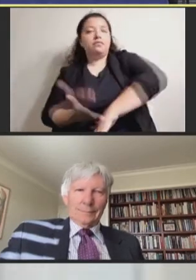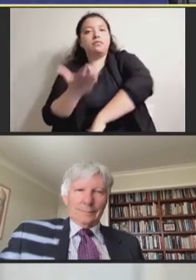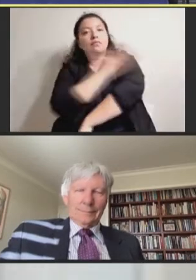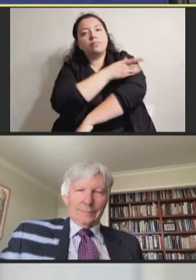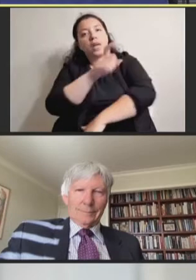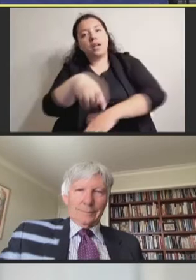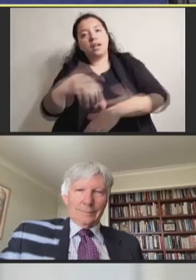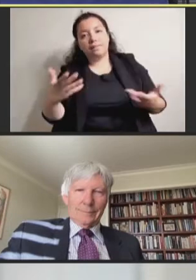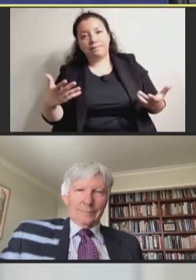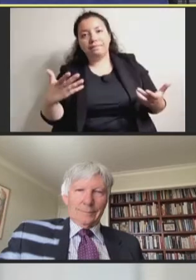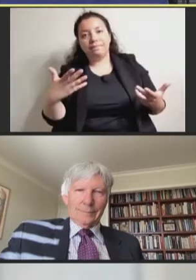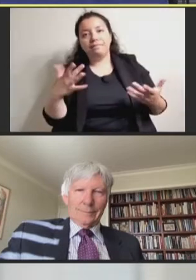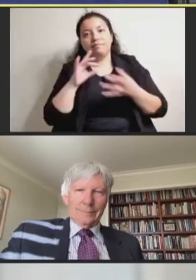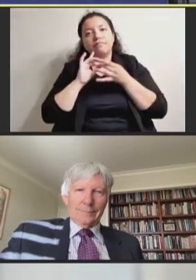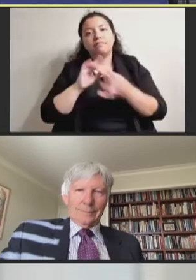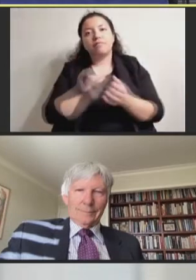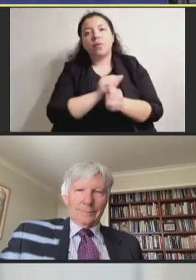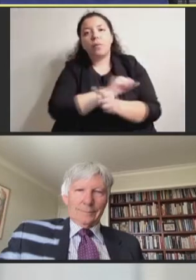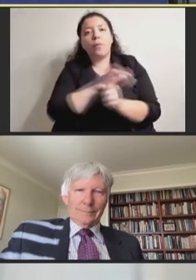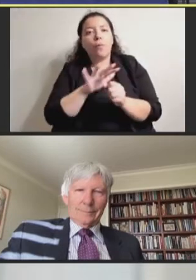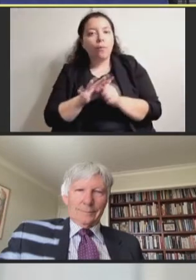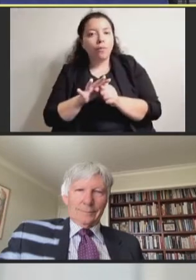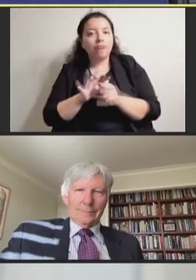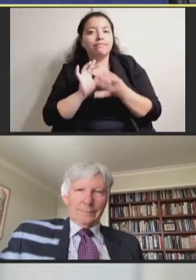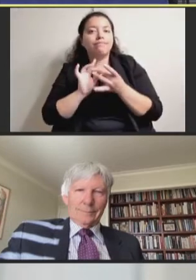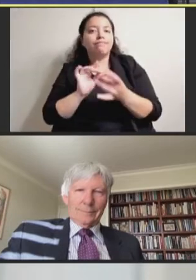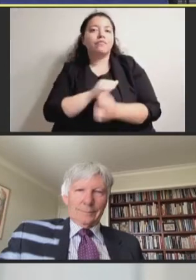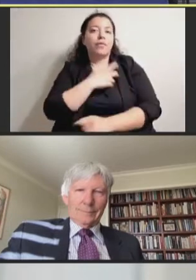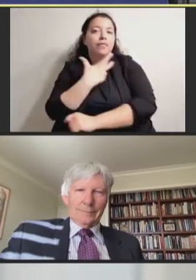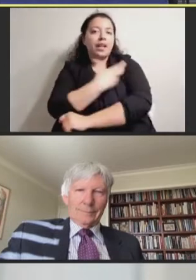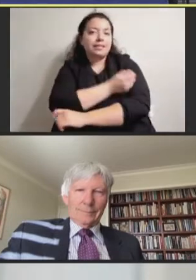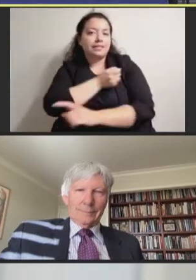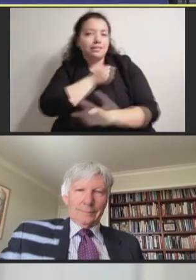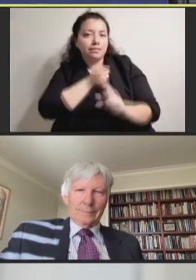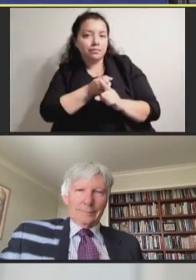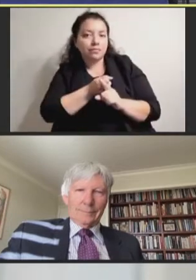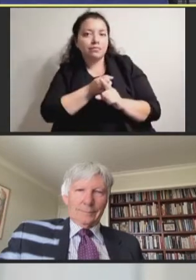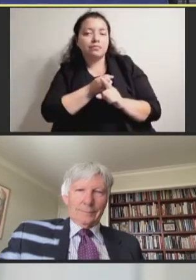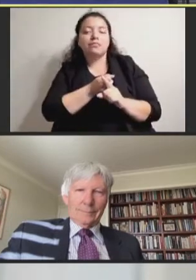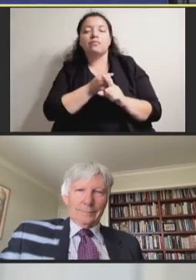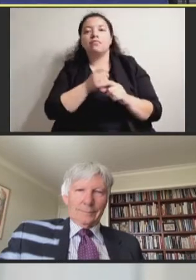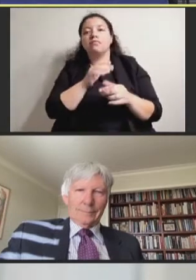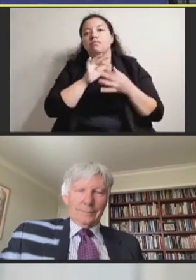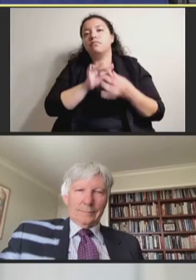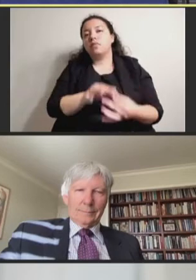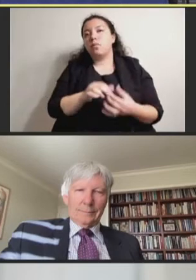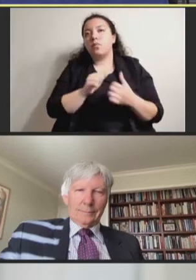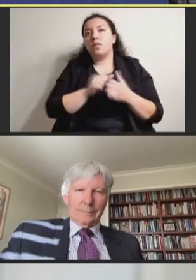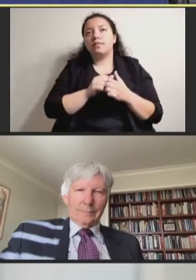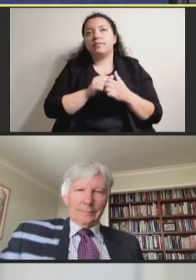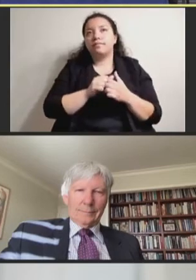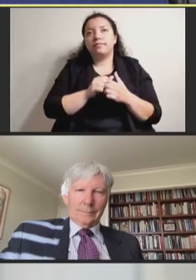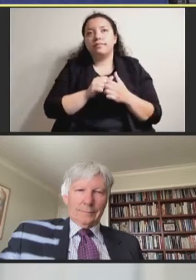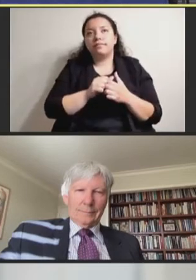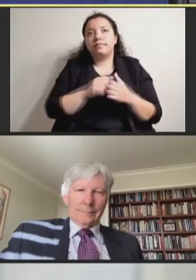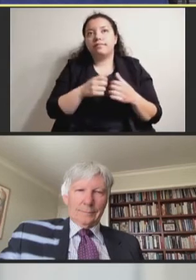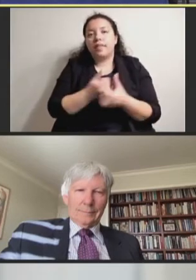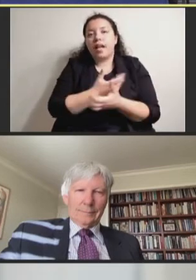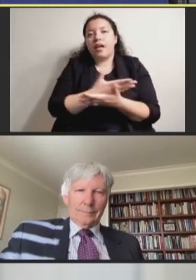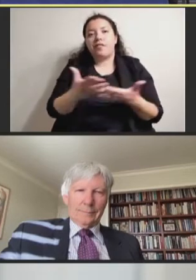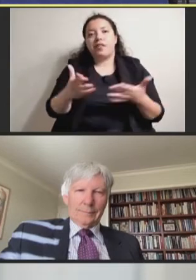disease and vaccination impacts and other things related to COVID-19 infection.